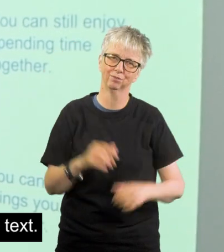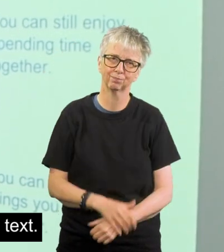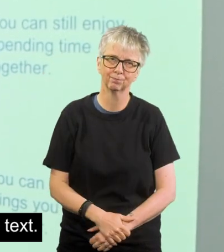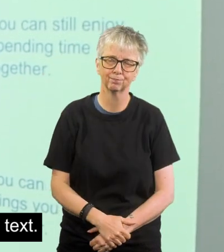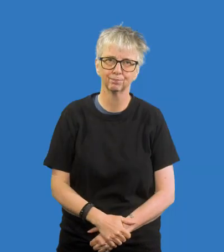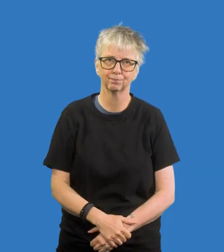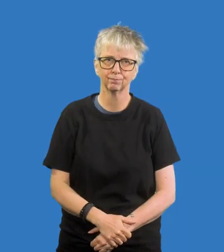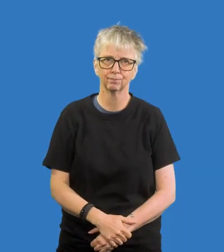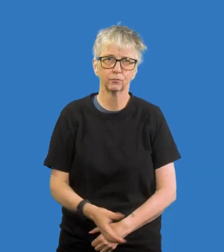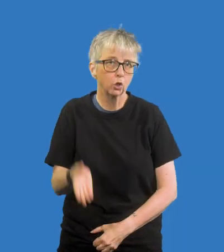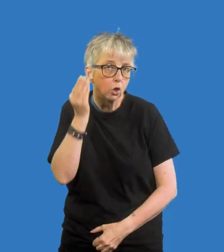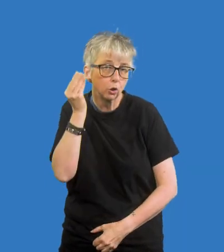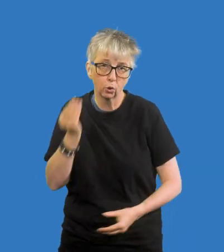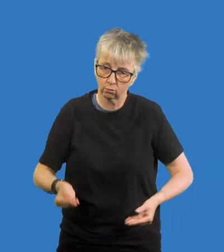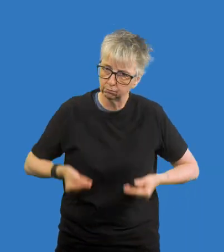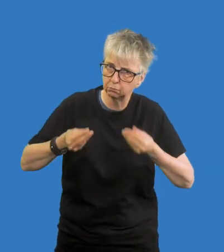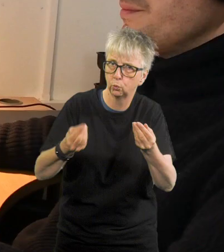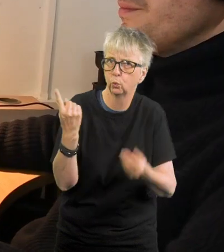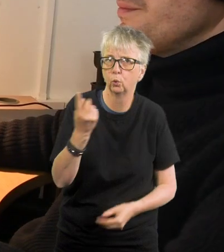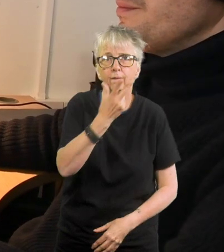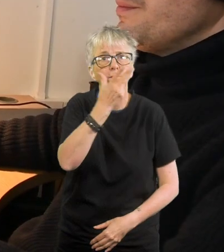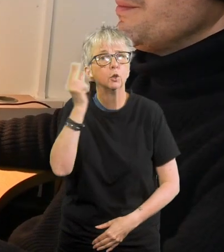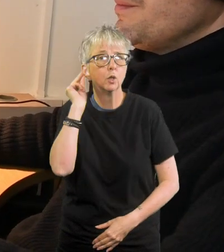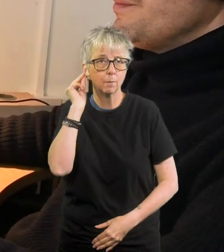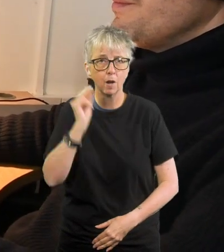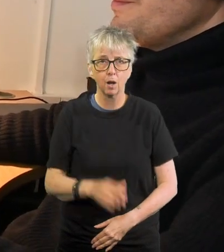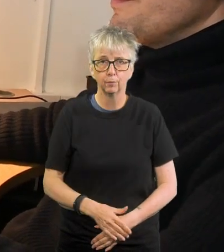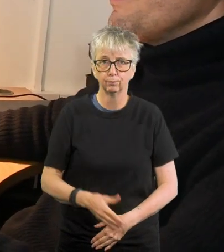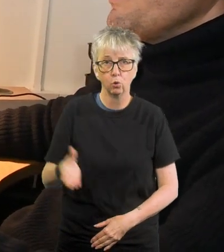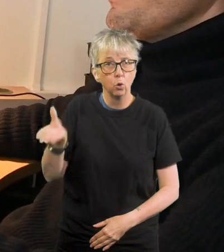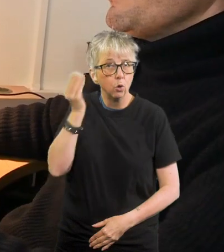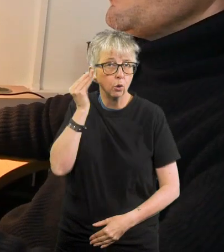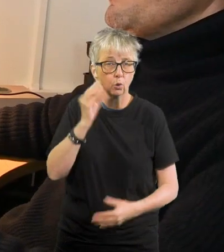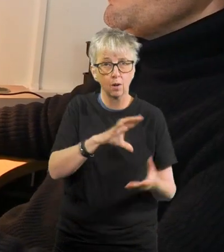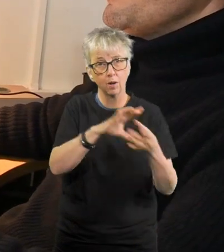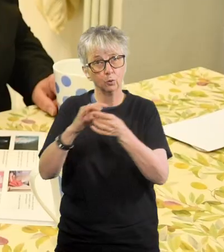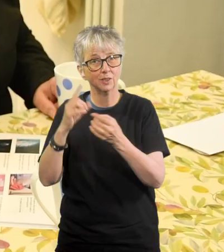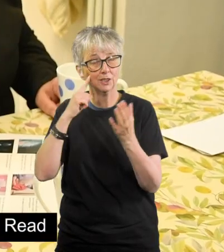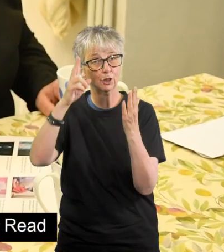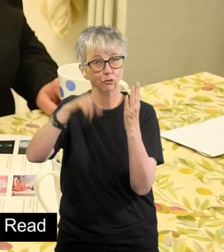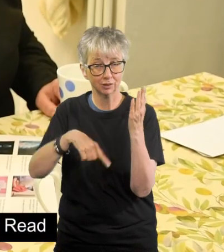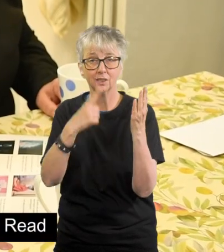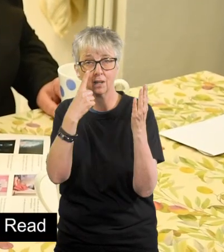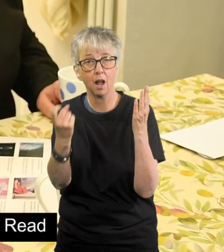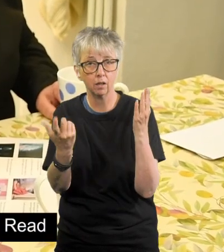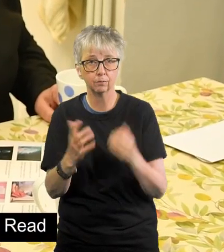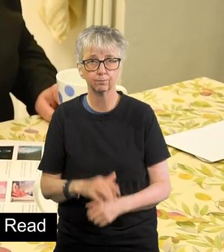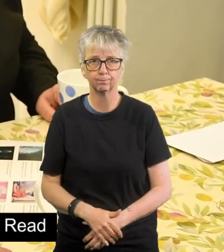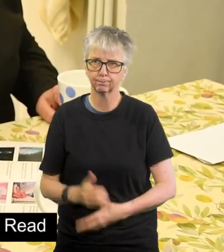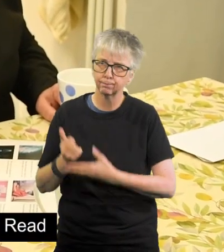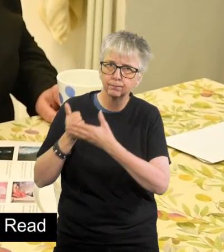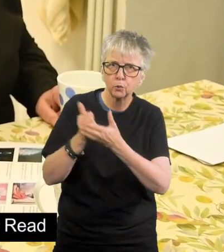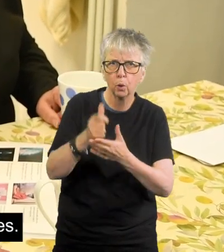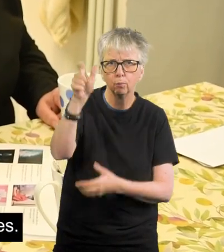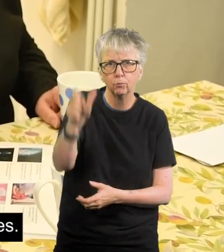the text. Audio. This is primarily for people with visual impairments, but can also be used to support Easy